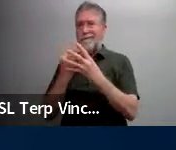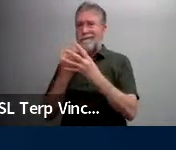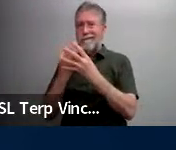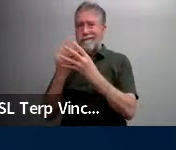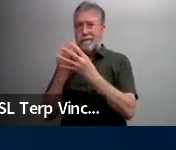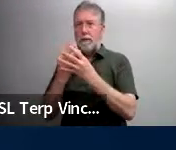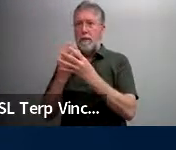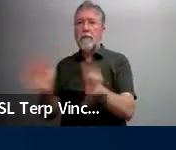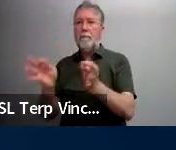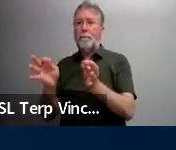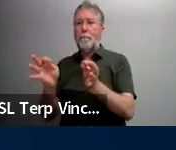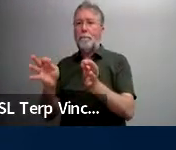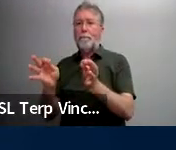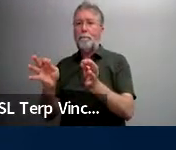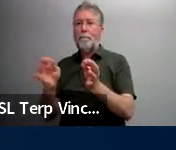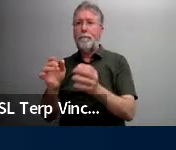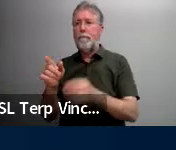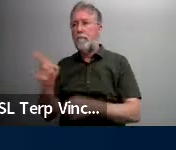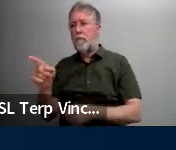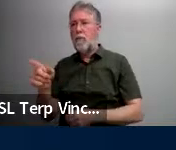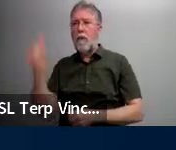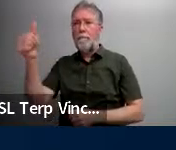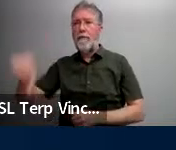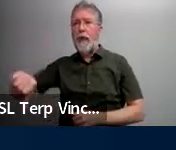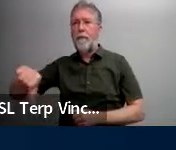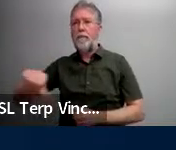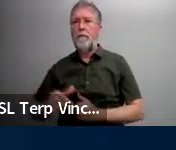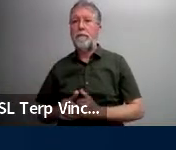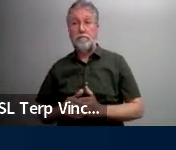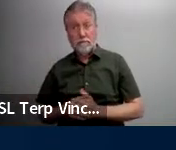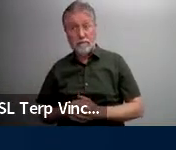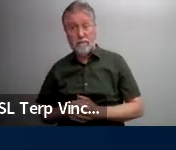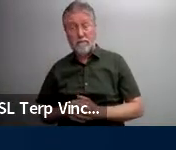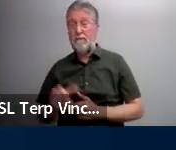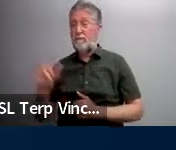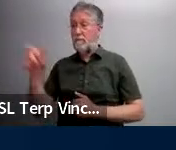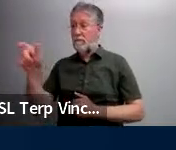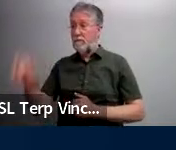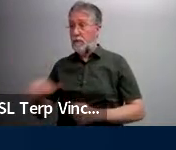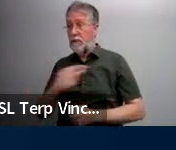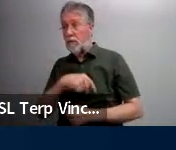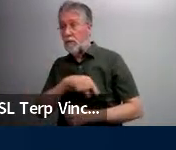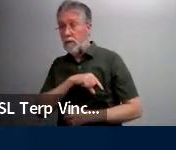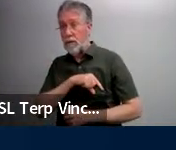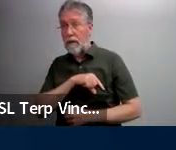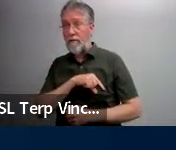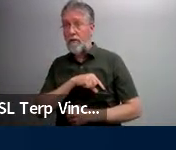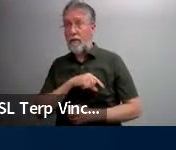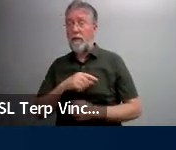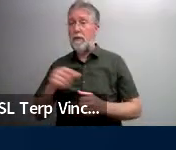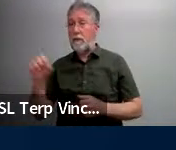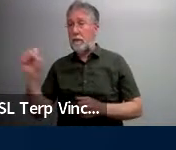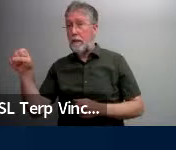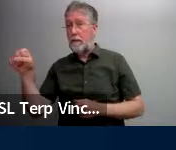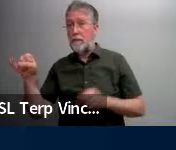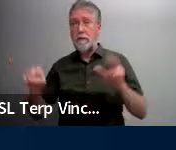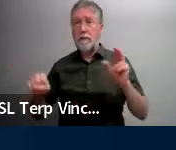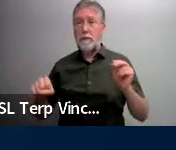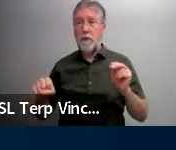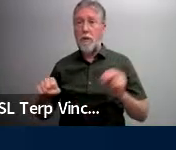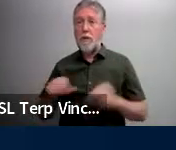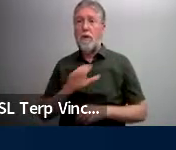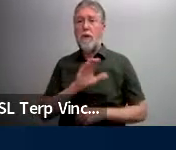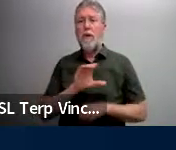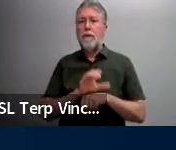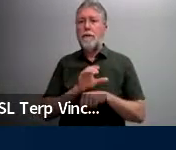some determinations about whether or not individuals are eligible. They are using these systems to